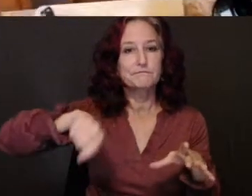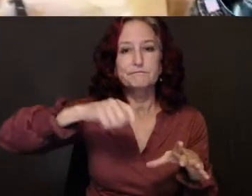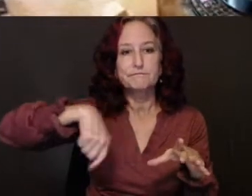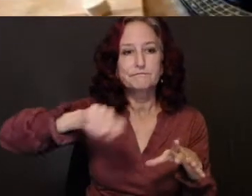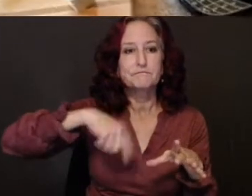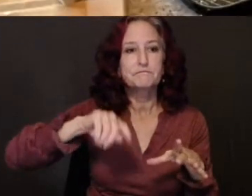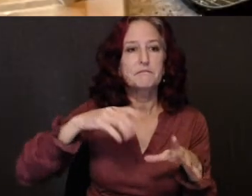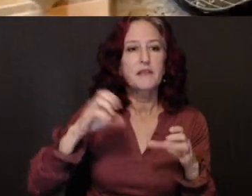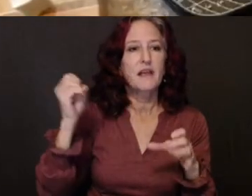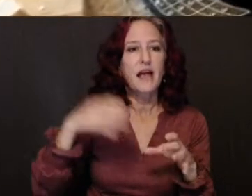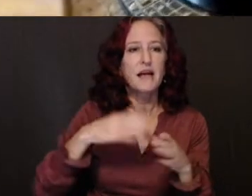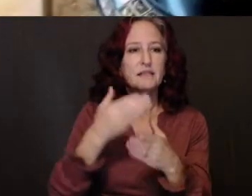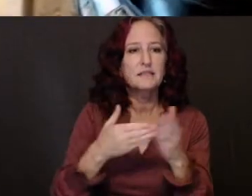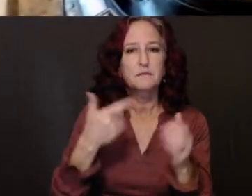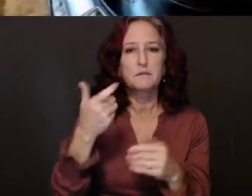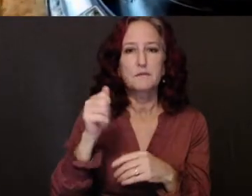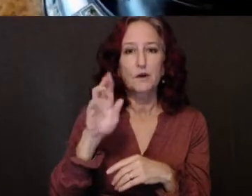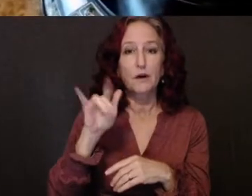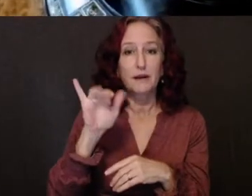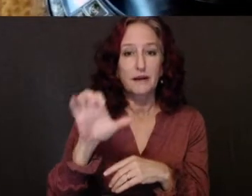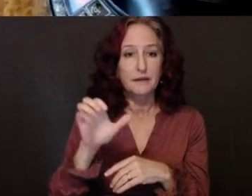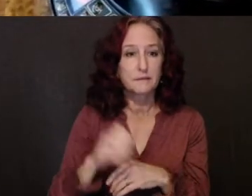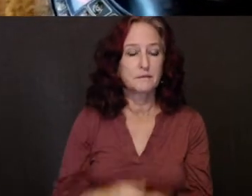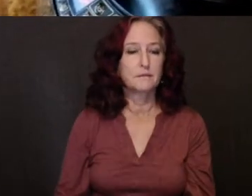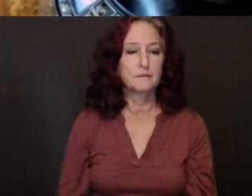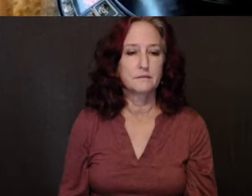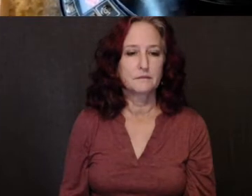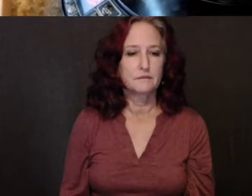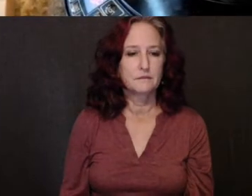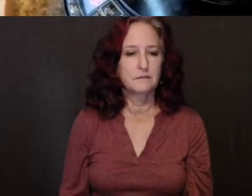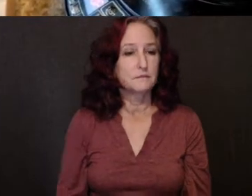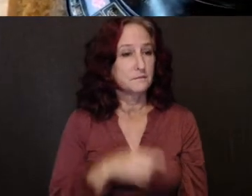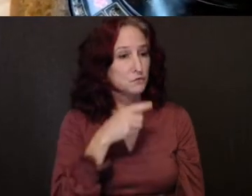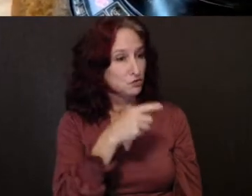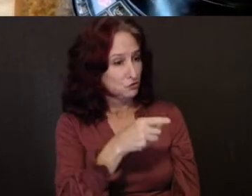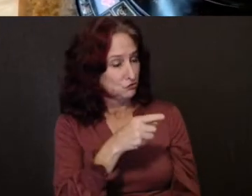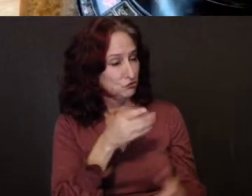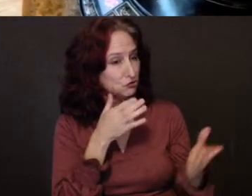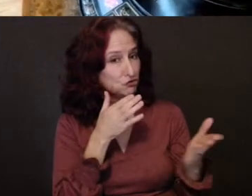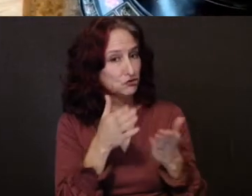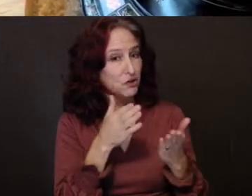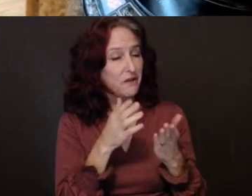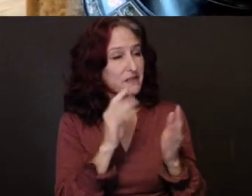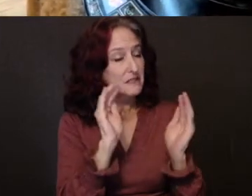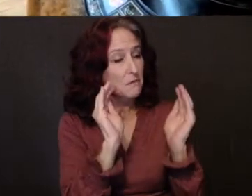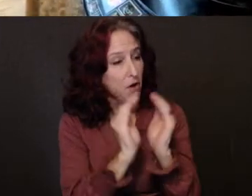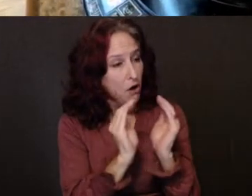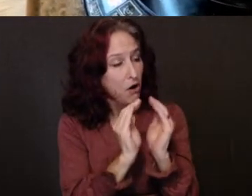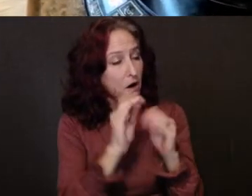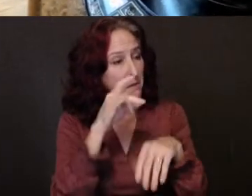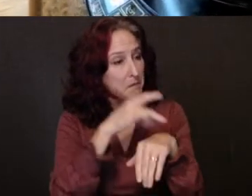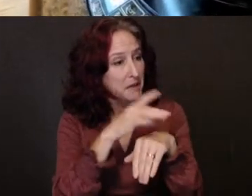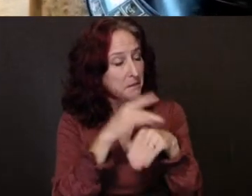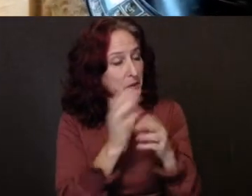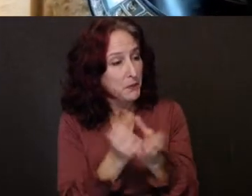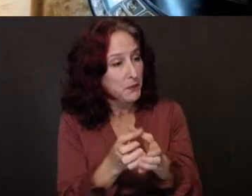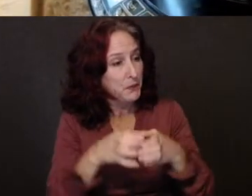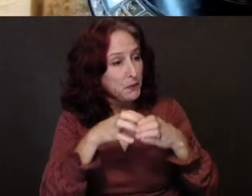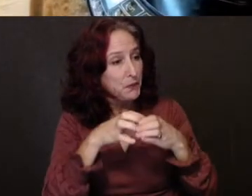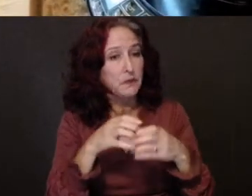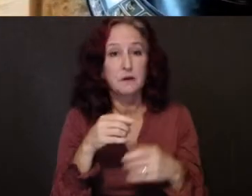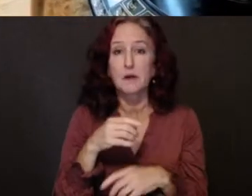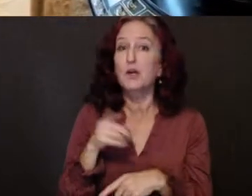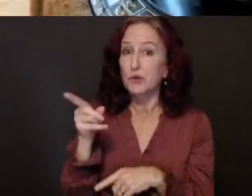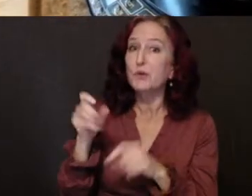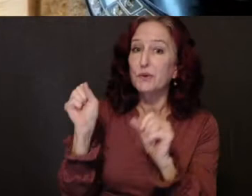So I'm just going to get that going. Please, could you grab me inside that bag over there? I have some garlic.